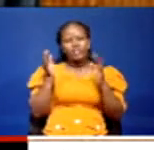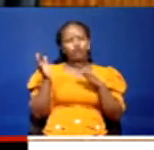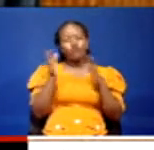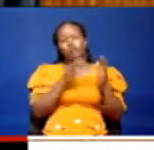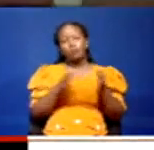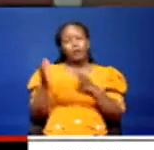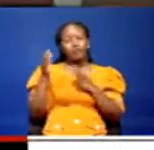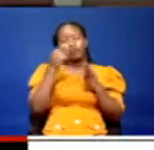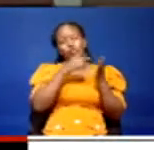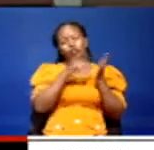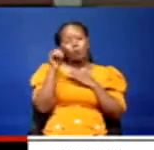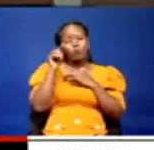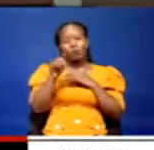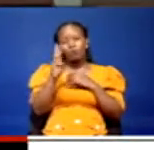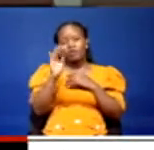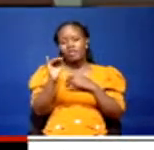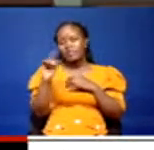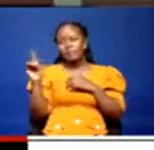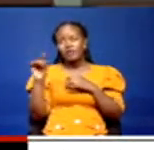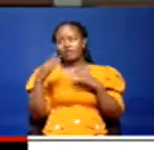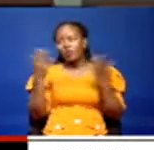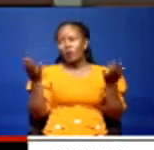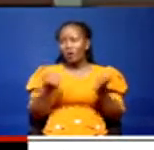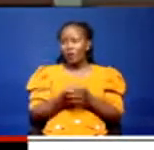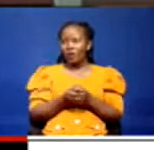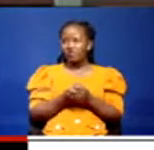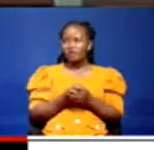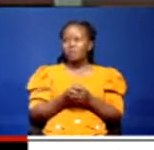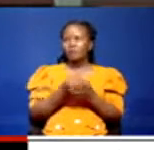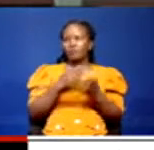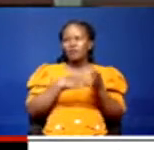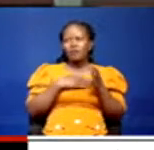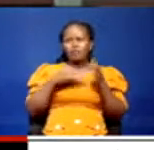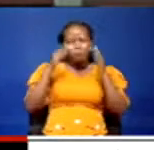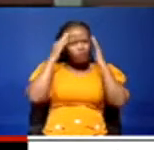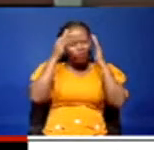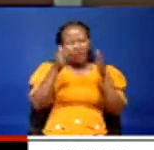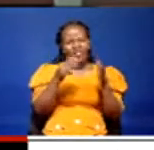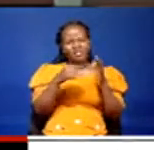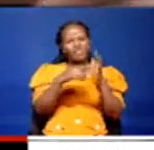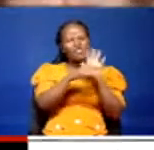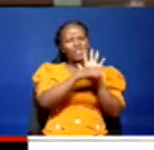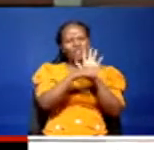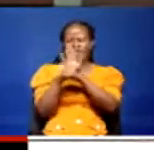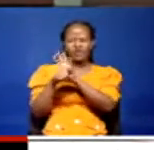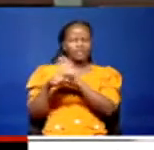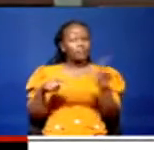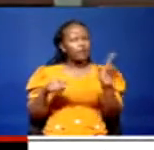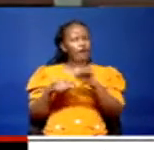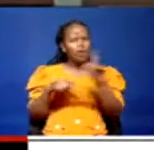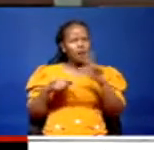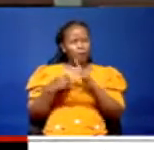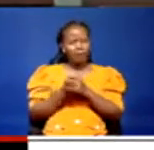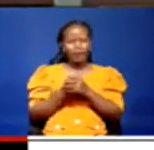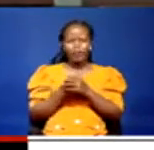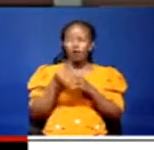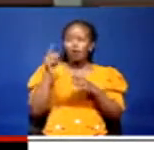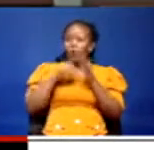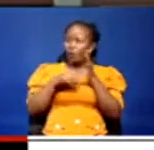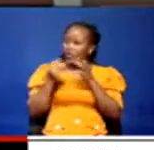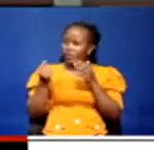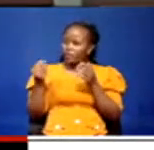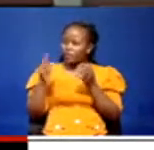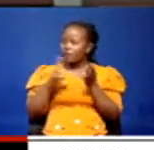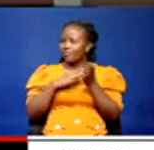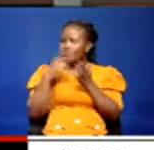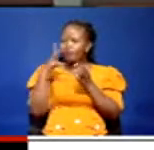or there could be something else? I am not very good in dealing with negative issues. I like being positive. What has not happened has not happened. We are